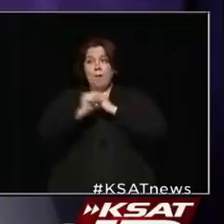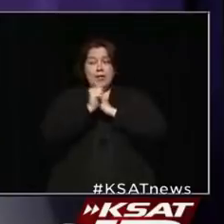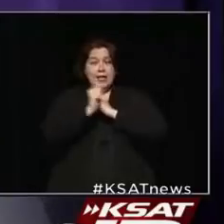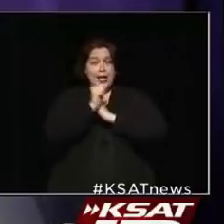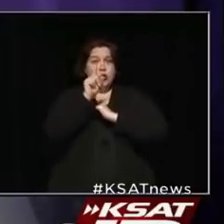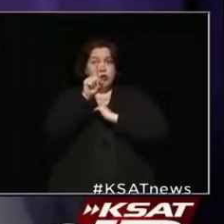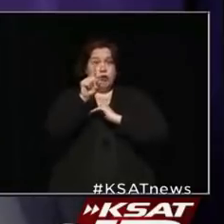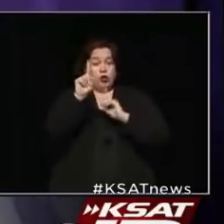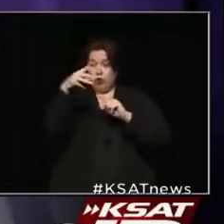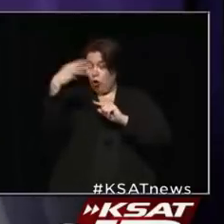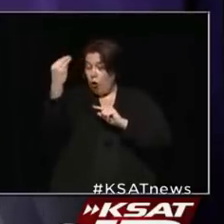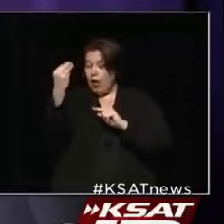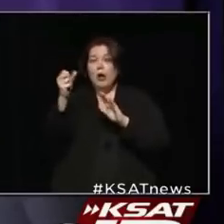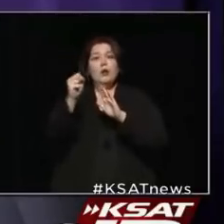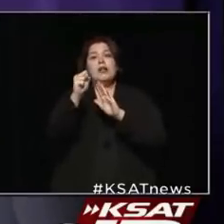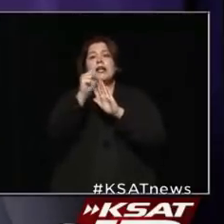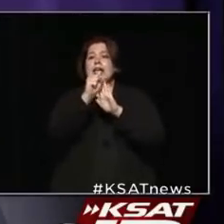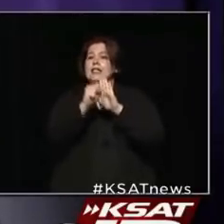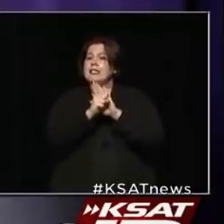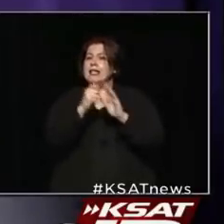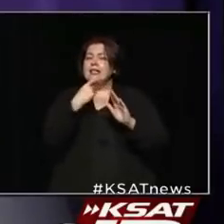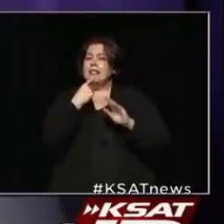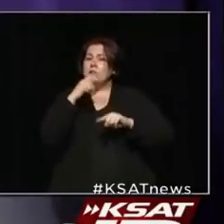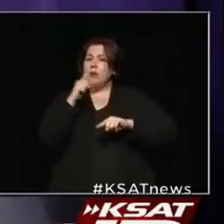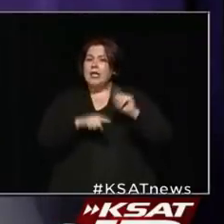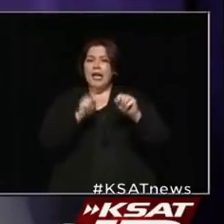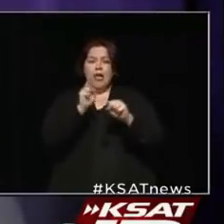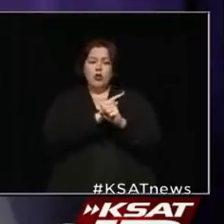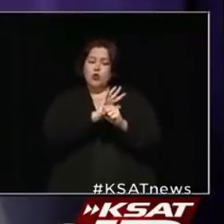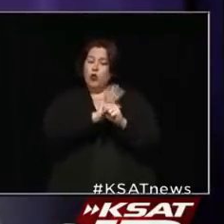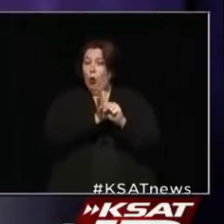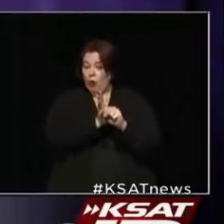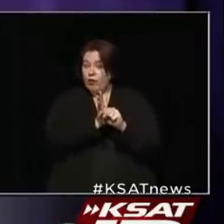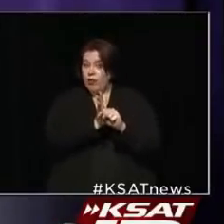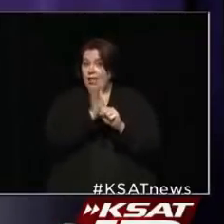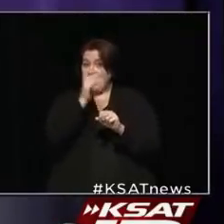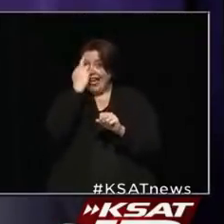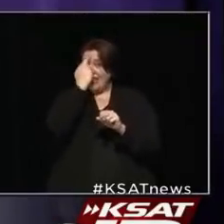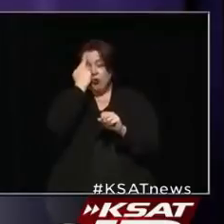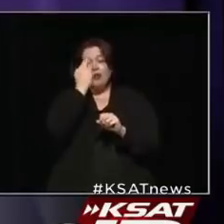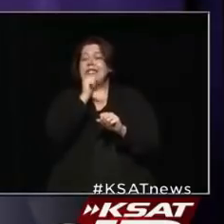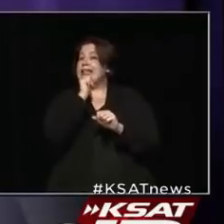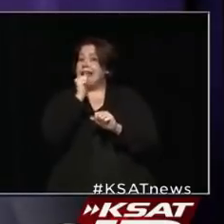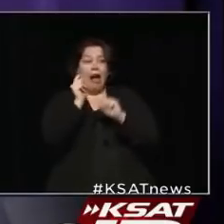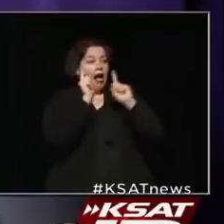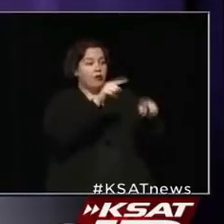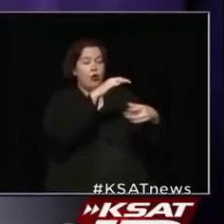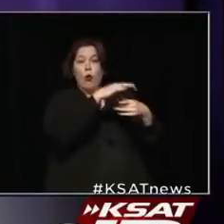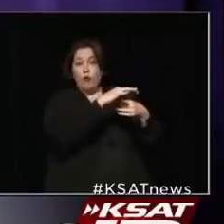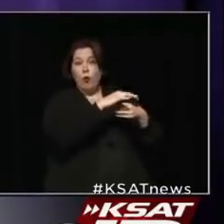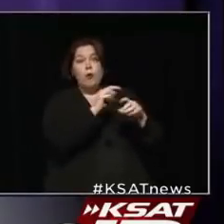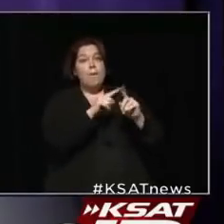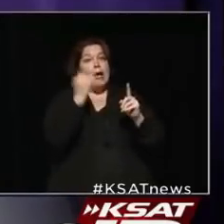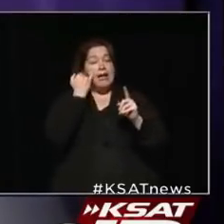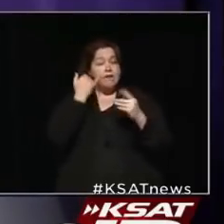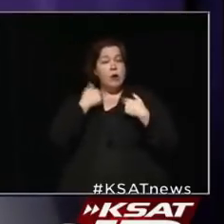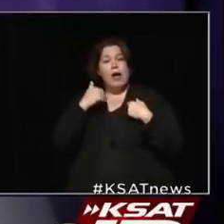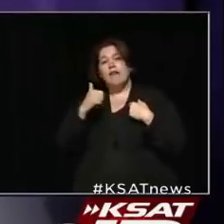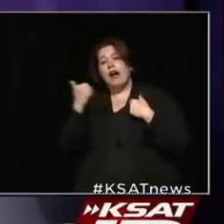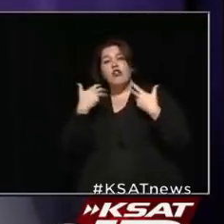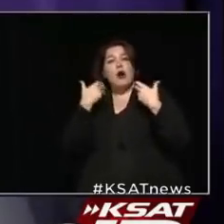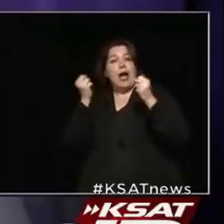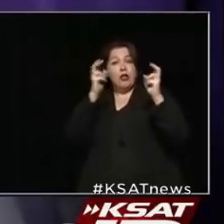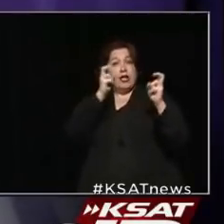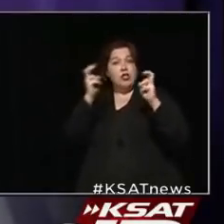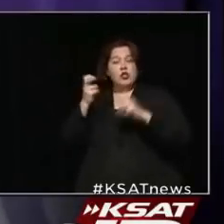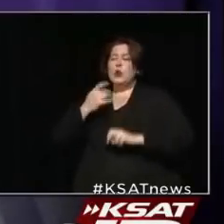there. States prohibited us from using COVID as a reason not to go to the polls. But if you have a health condition and